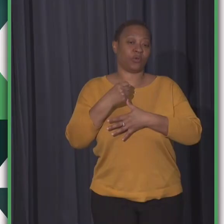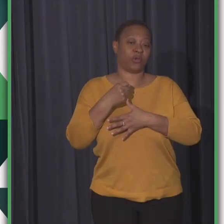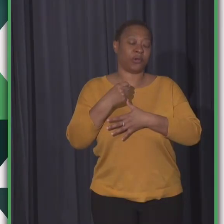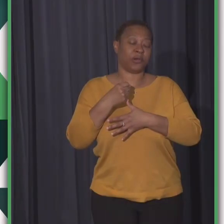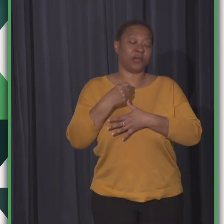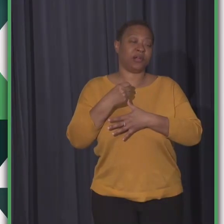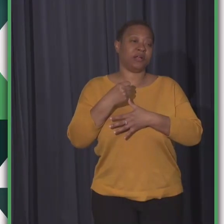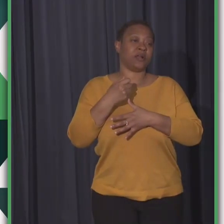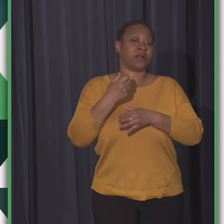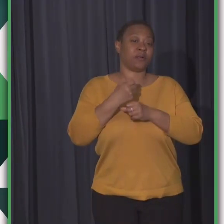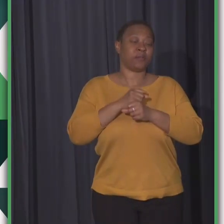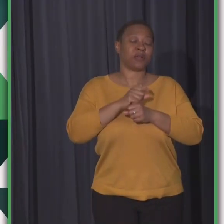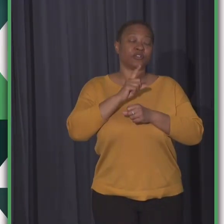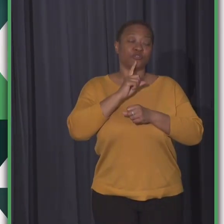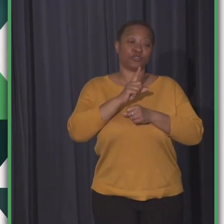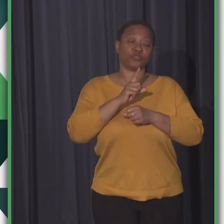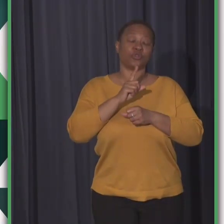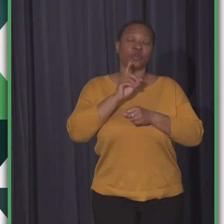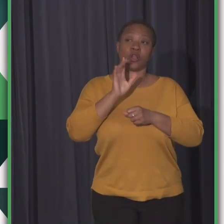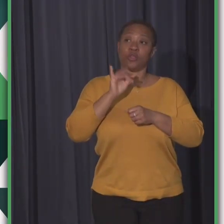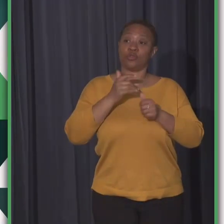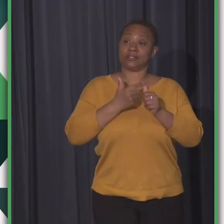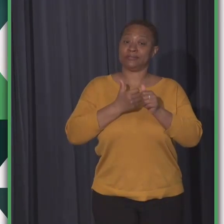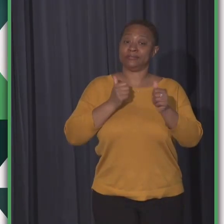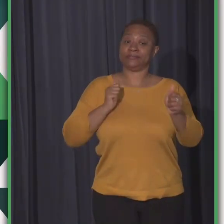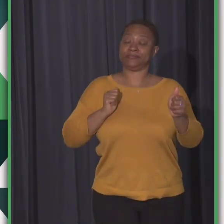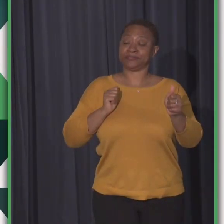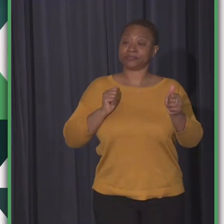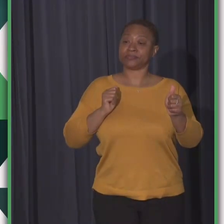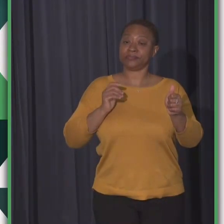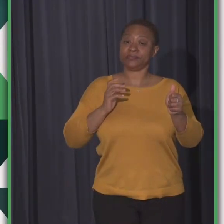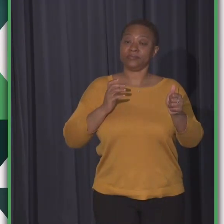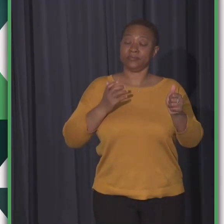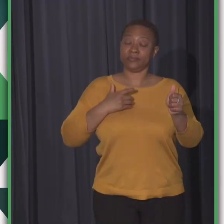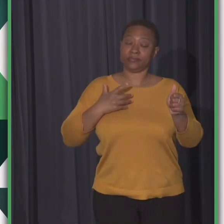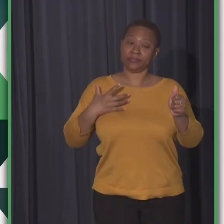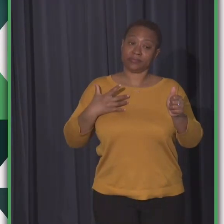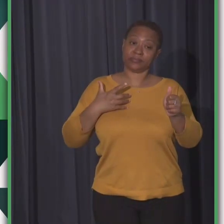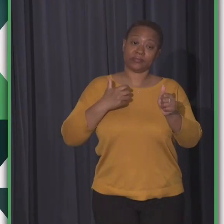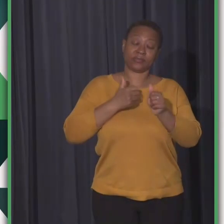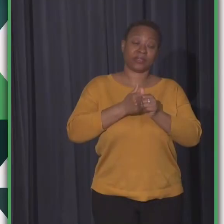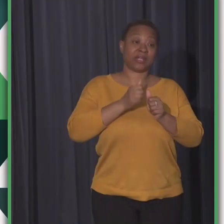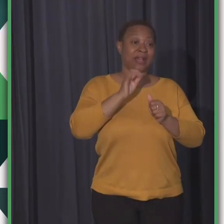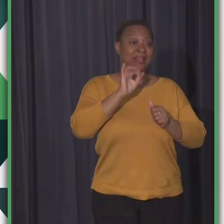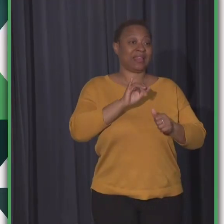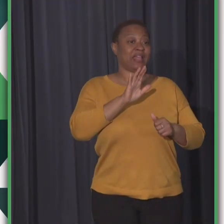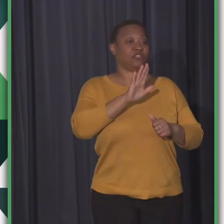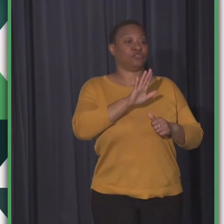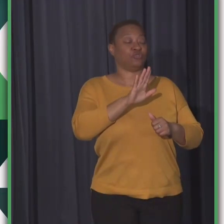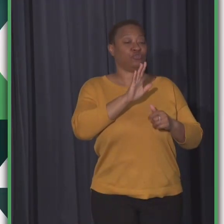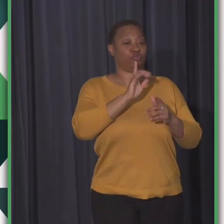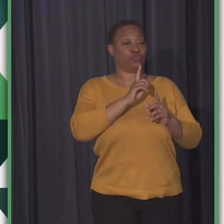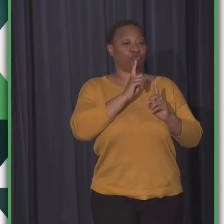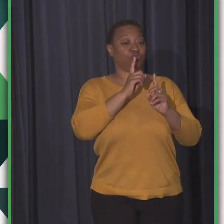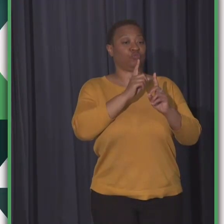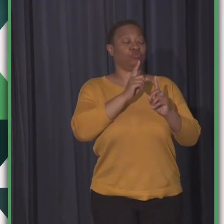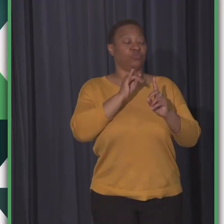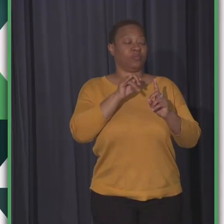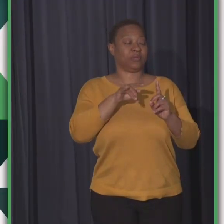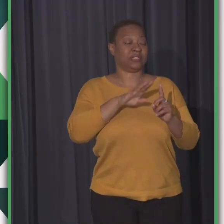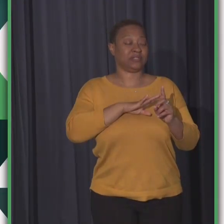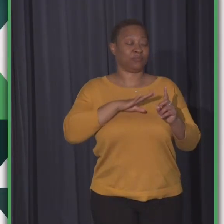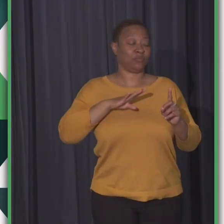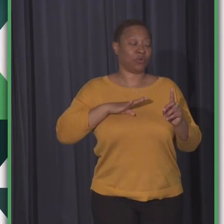the investigation of these complaints caught up. It's a core function of this board, and that's really where I want to